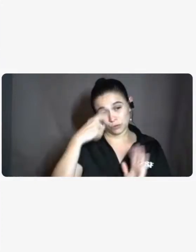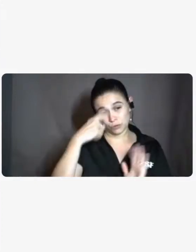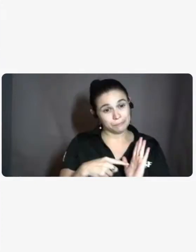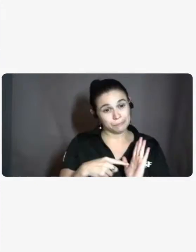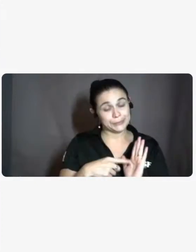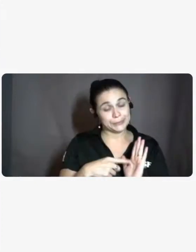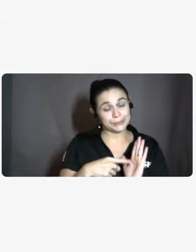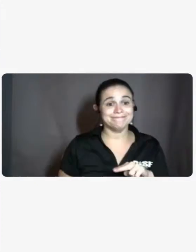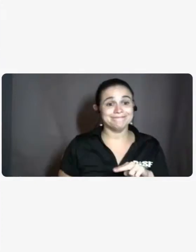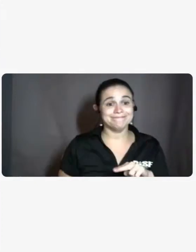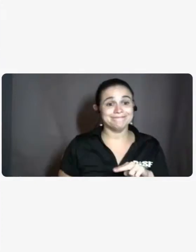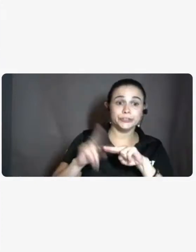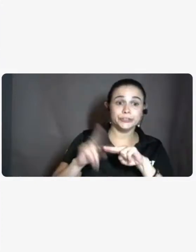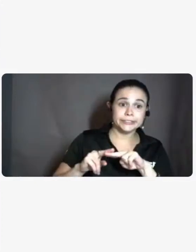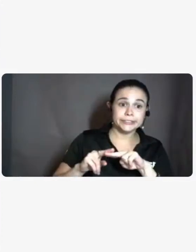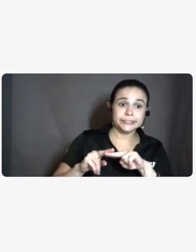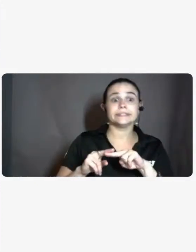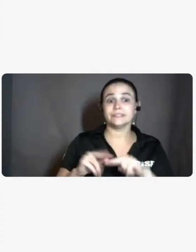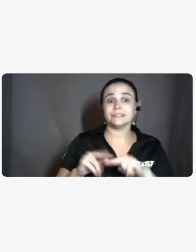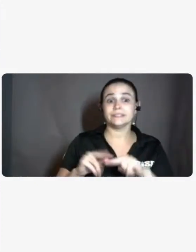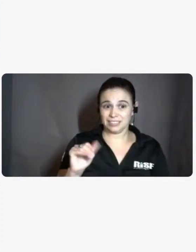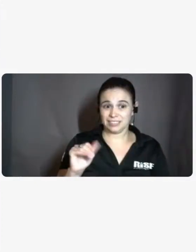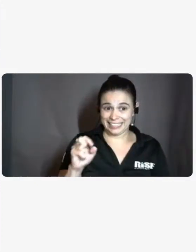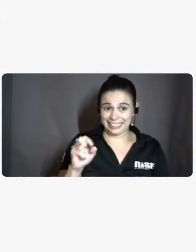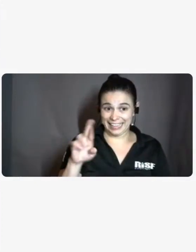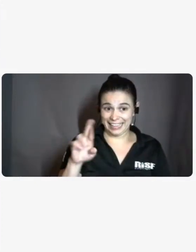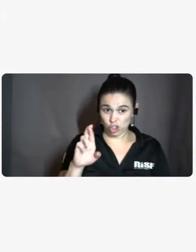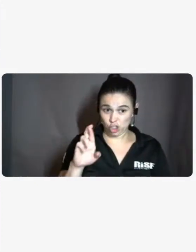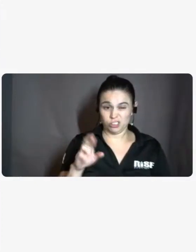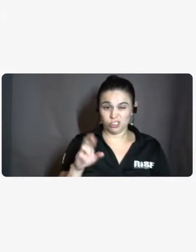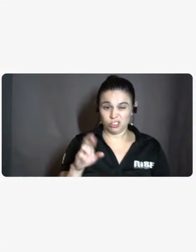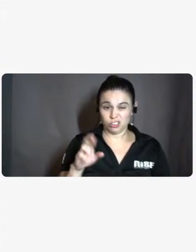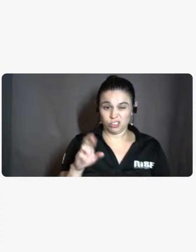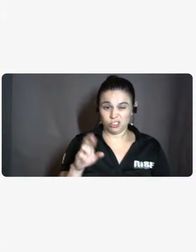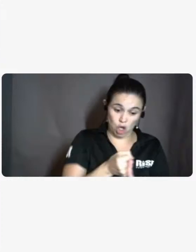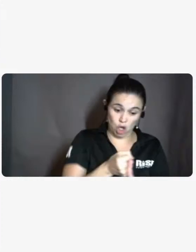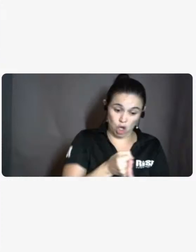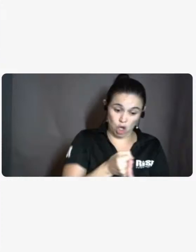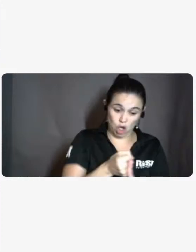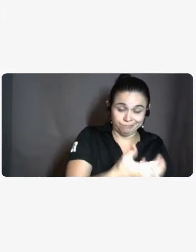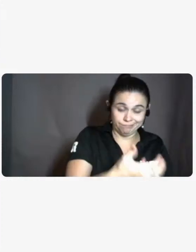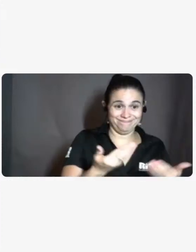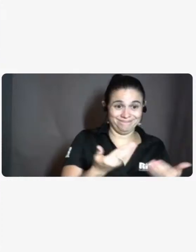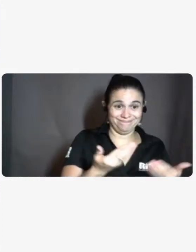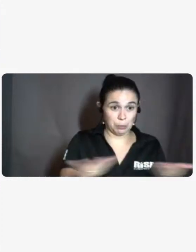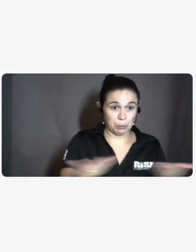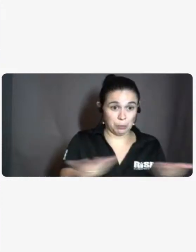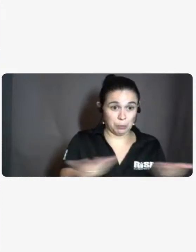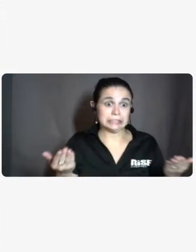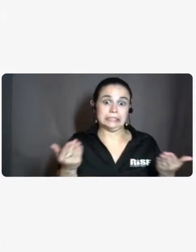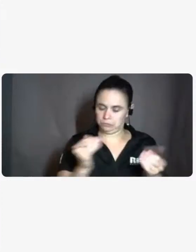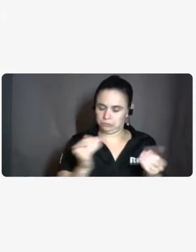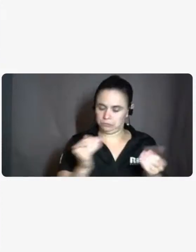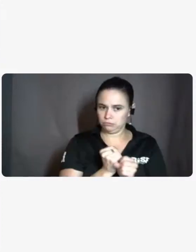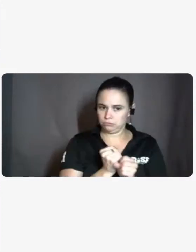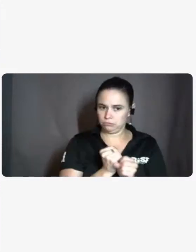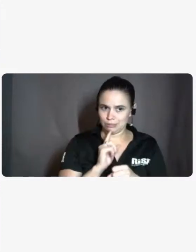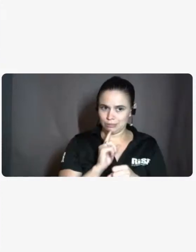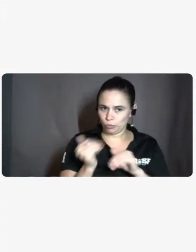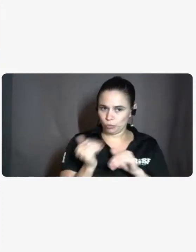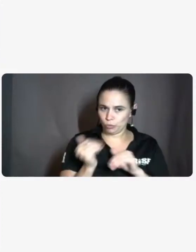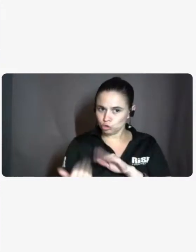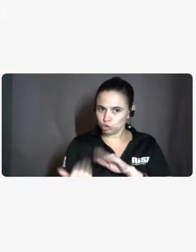cancer-causing particulates that we wanted to make sure that were addressed, and we addressed in letters And this is actually what